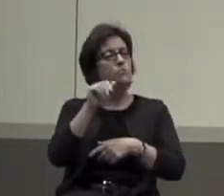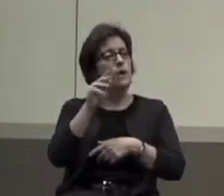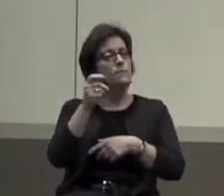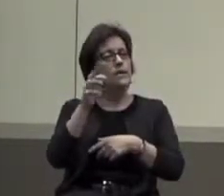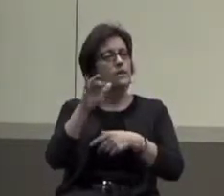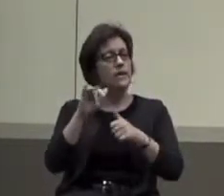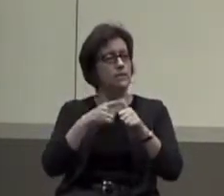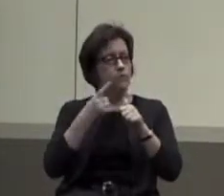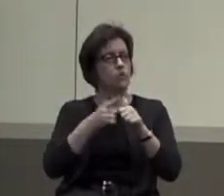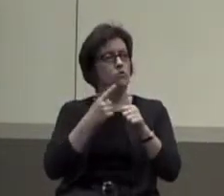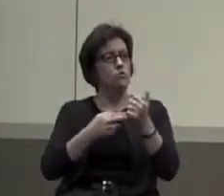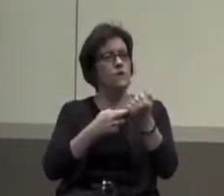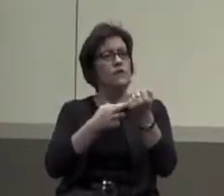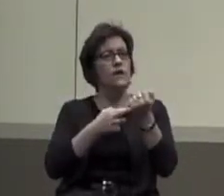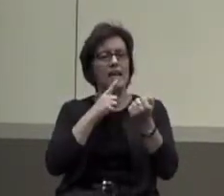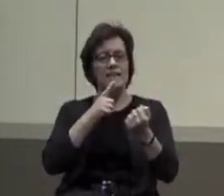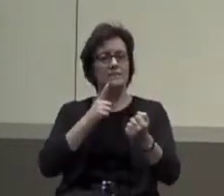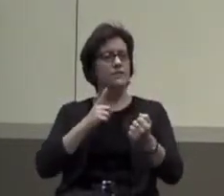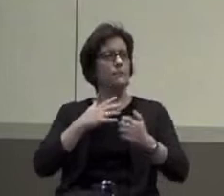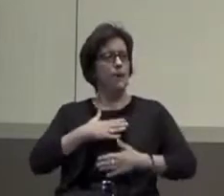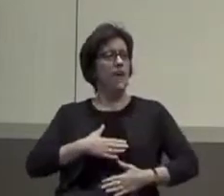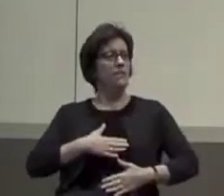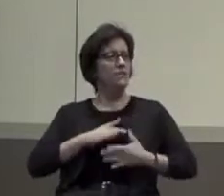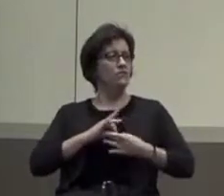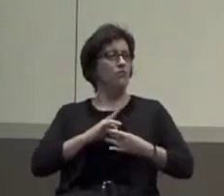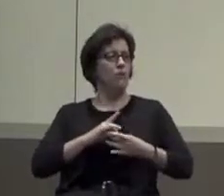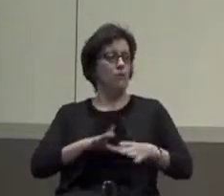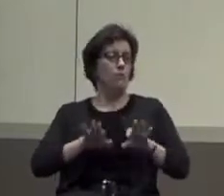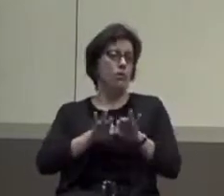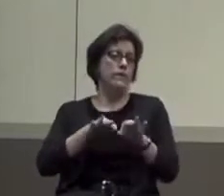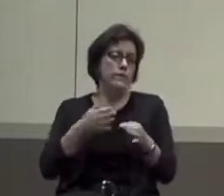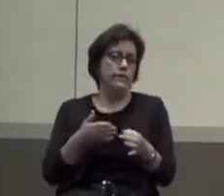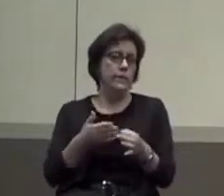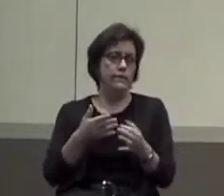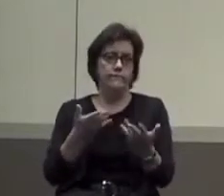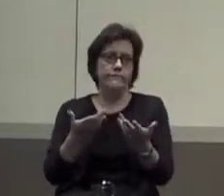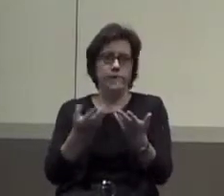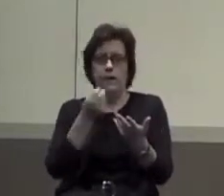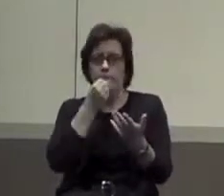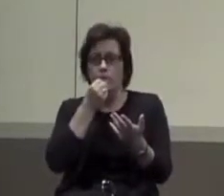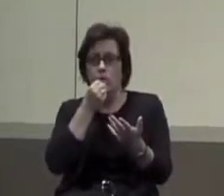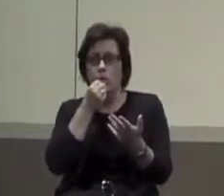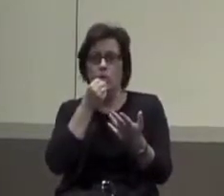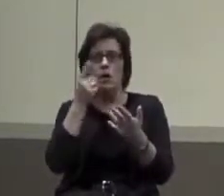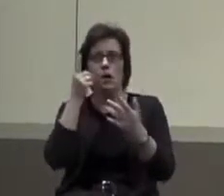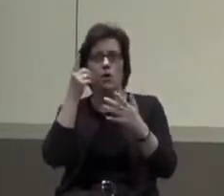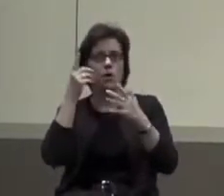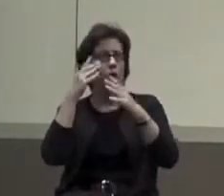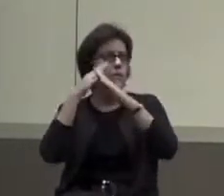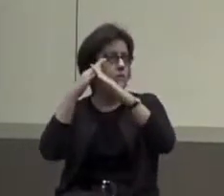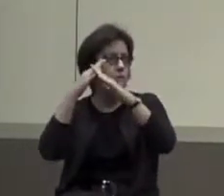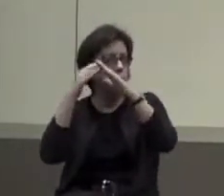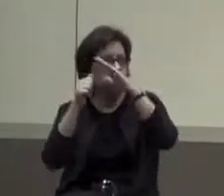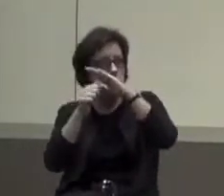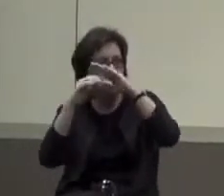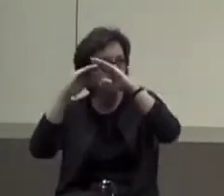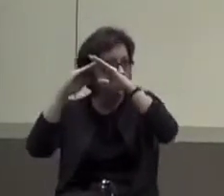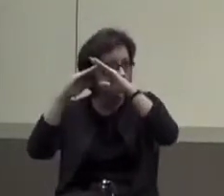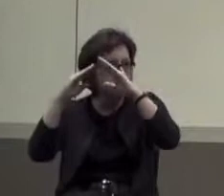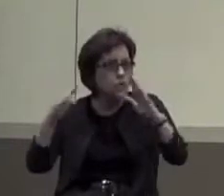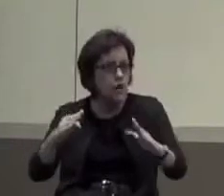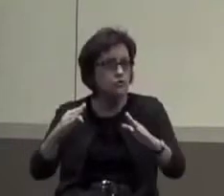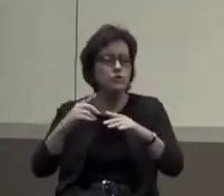biological importance to an individual. So that could be like food or shelter or something that lets me